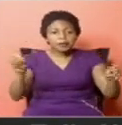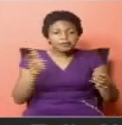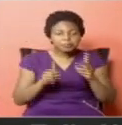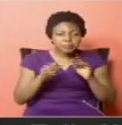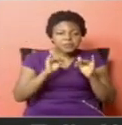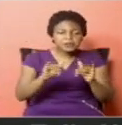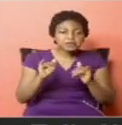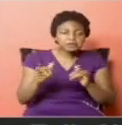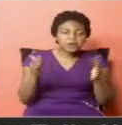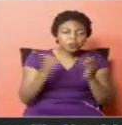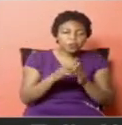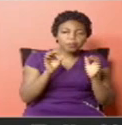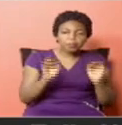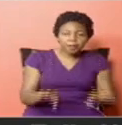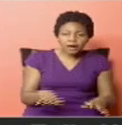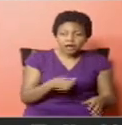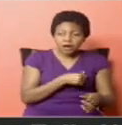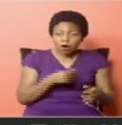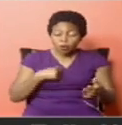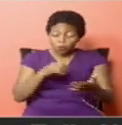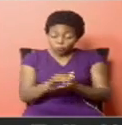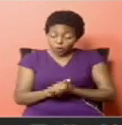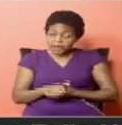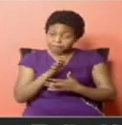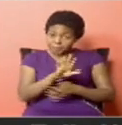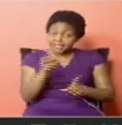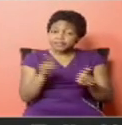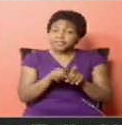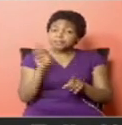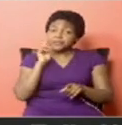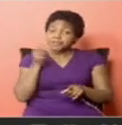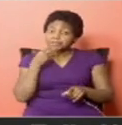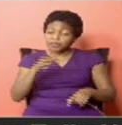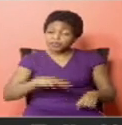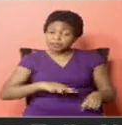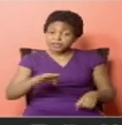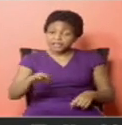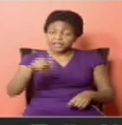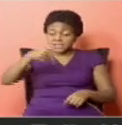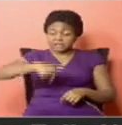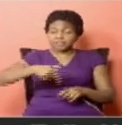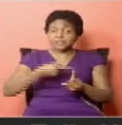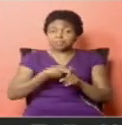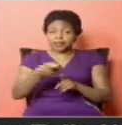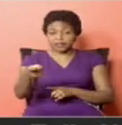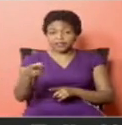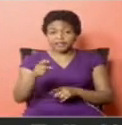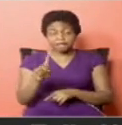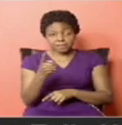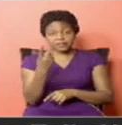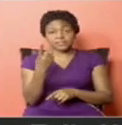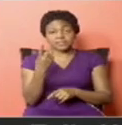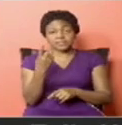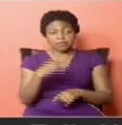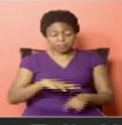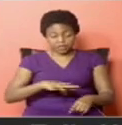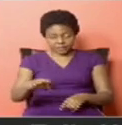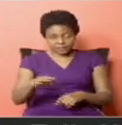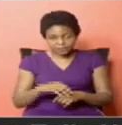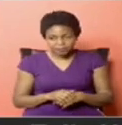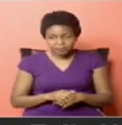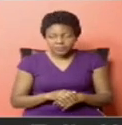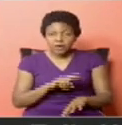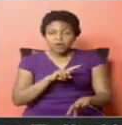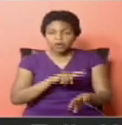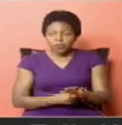lockdown. His wife, who is also deaf, was pregnant, 7 months pregnant with their first child.